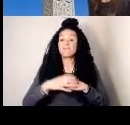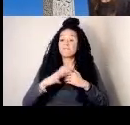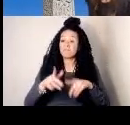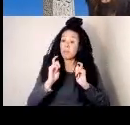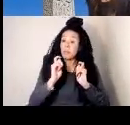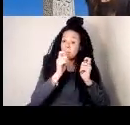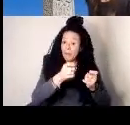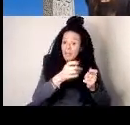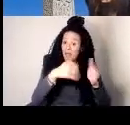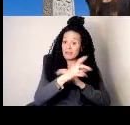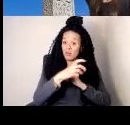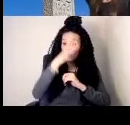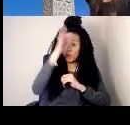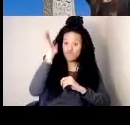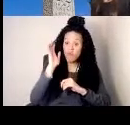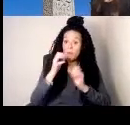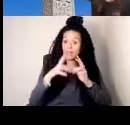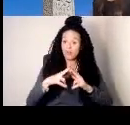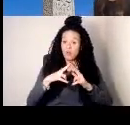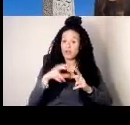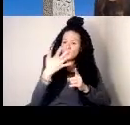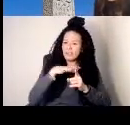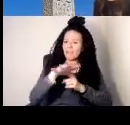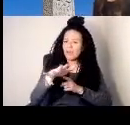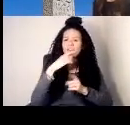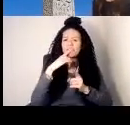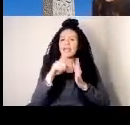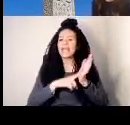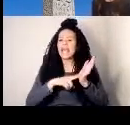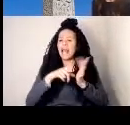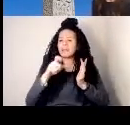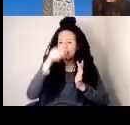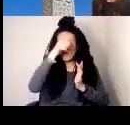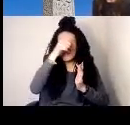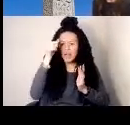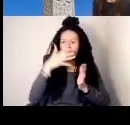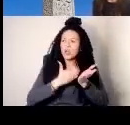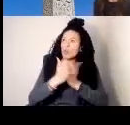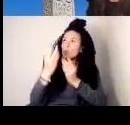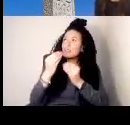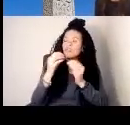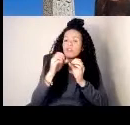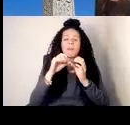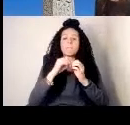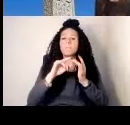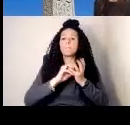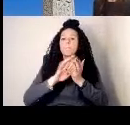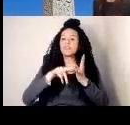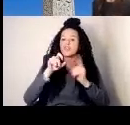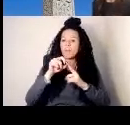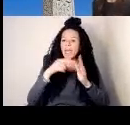Roman Church, she was heavily influenced by Celtic Christianity through the teachings of Bishop Aidan, who